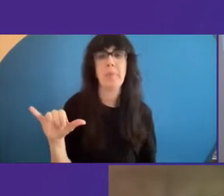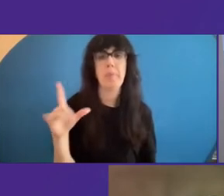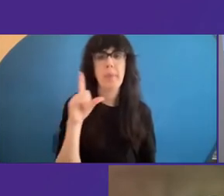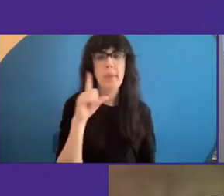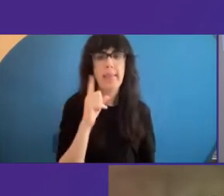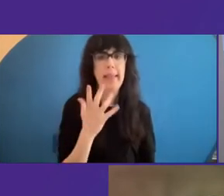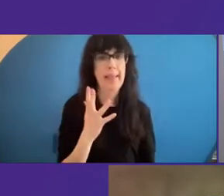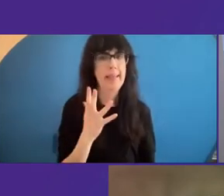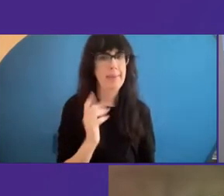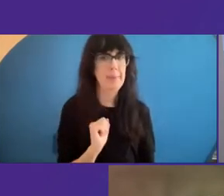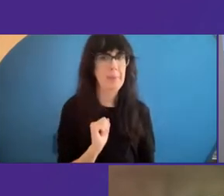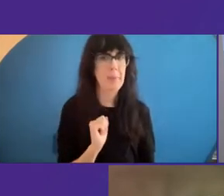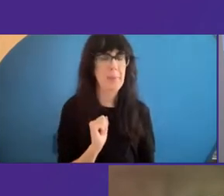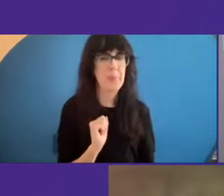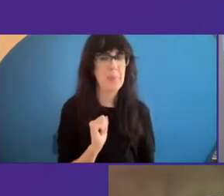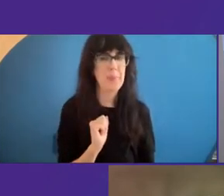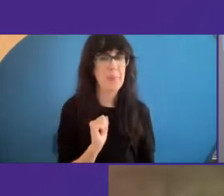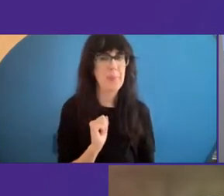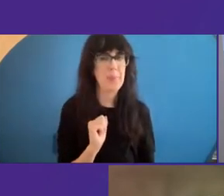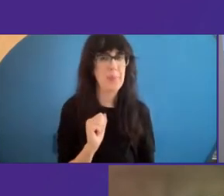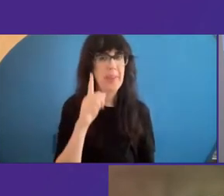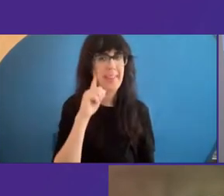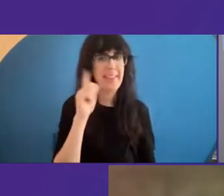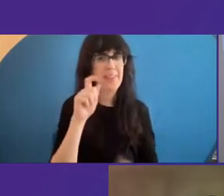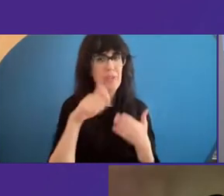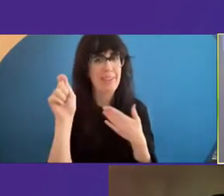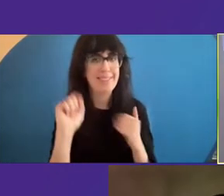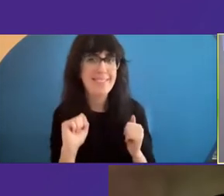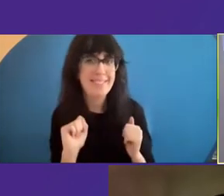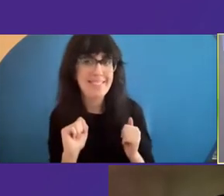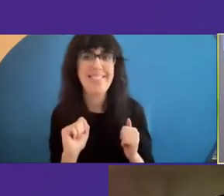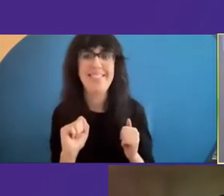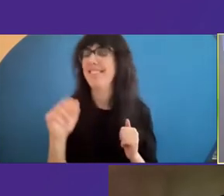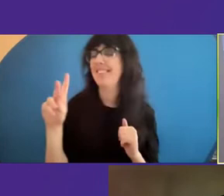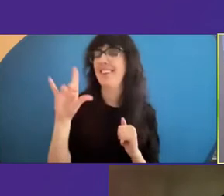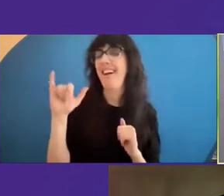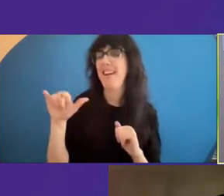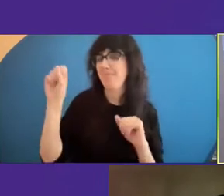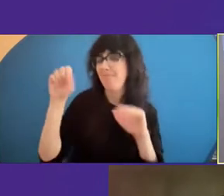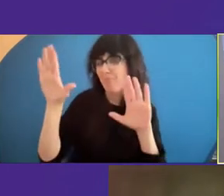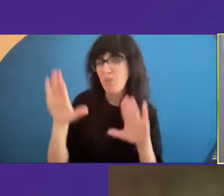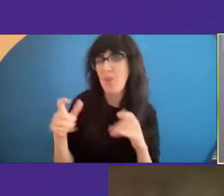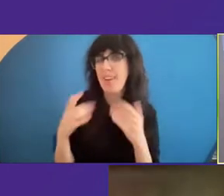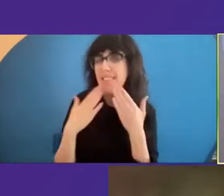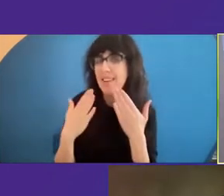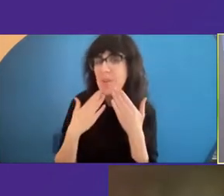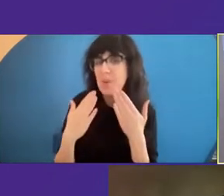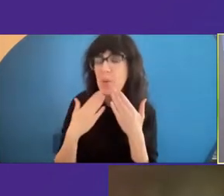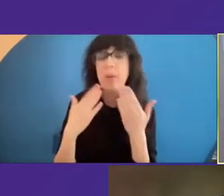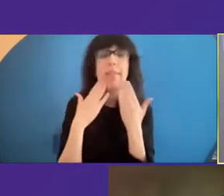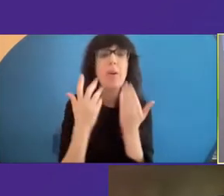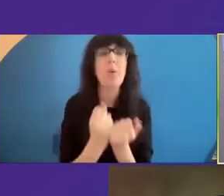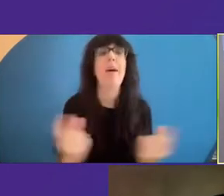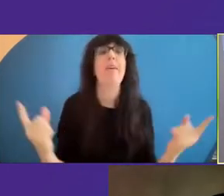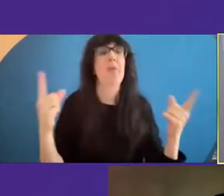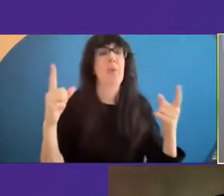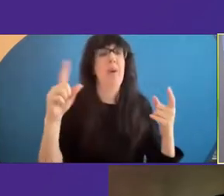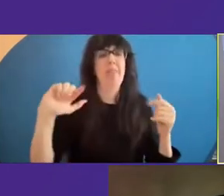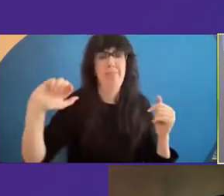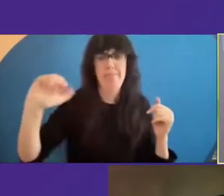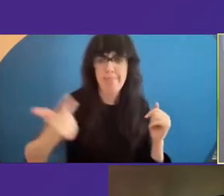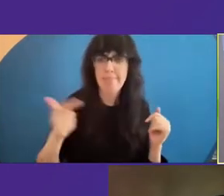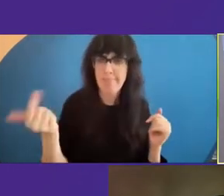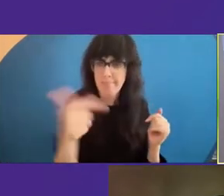I think that was it. I think that's a check. That's great. Thank you. Thank you, everyone, for your